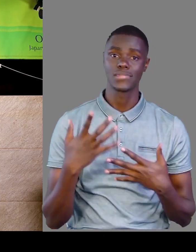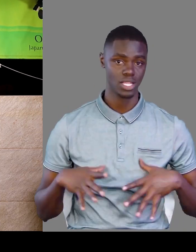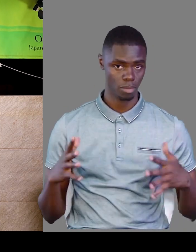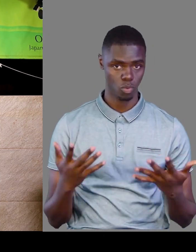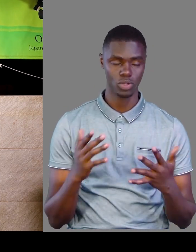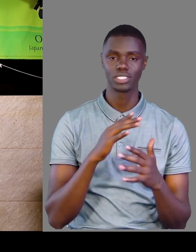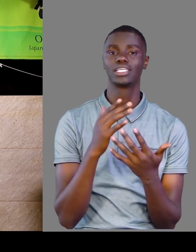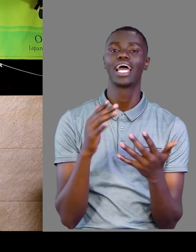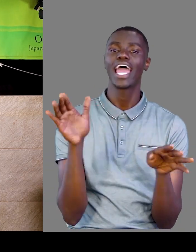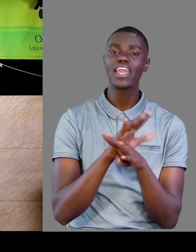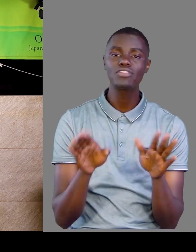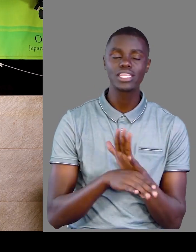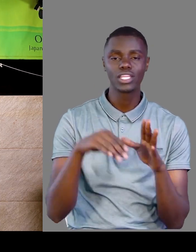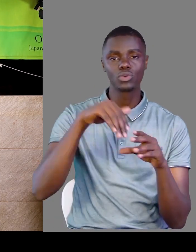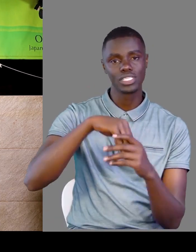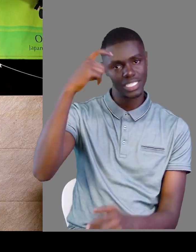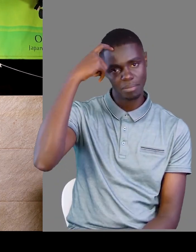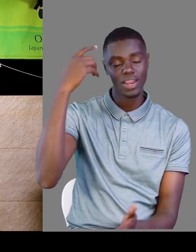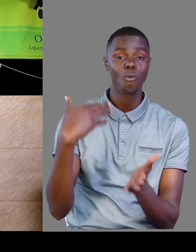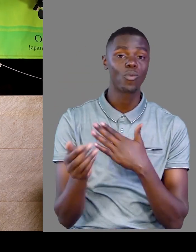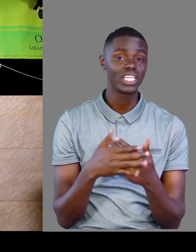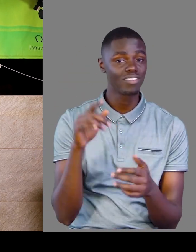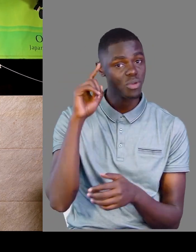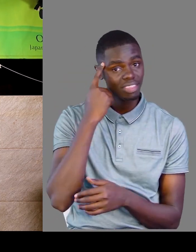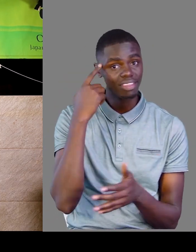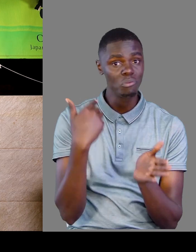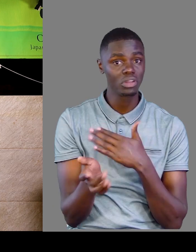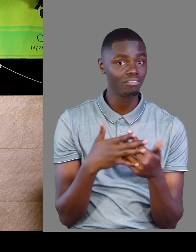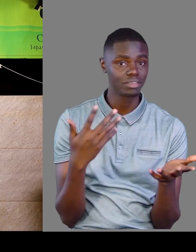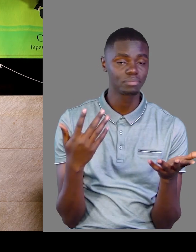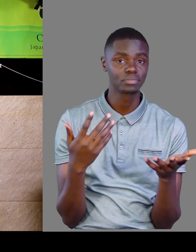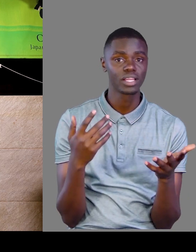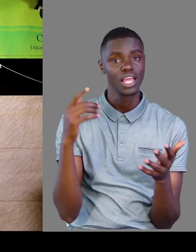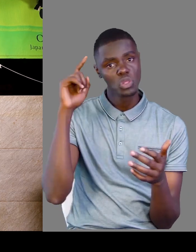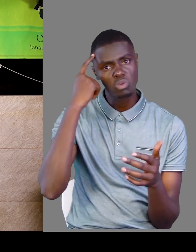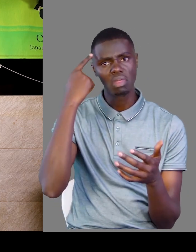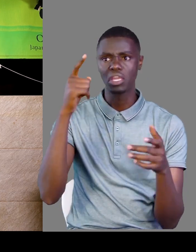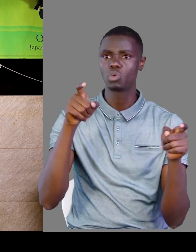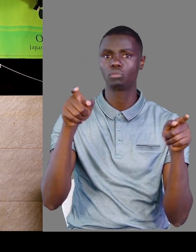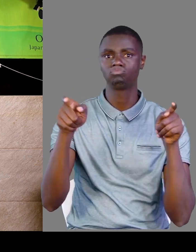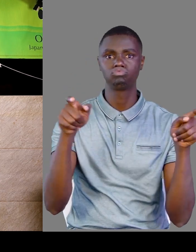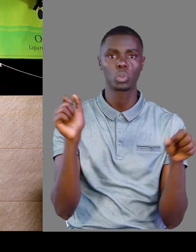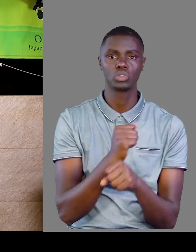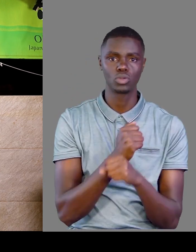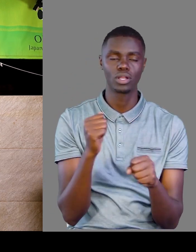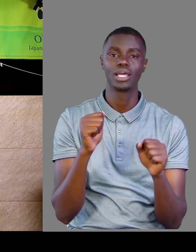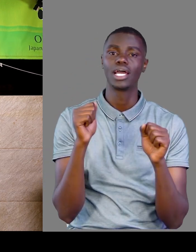that it's all in the head. Whatever you're thinking, whatever you think is uncontrollable, it can only be